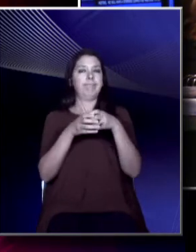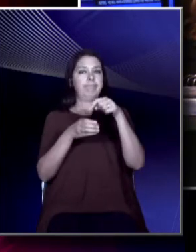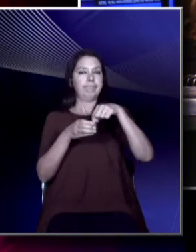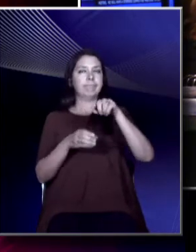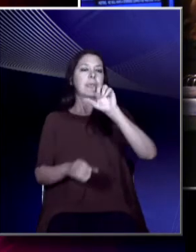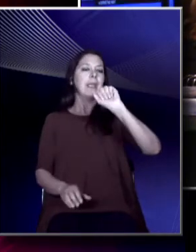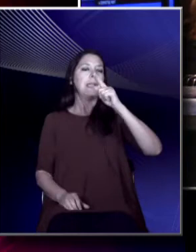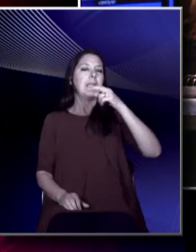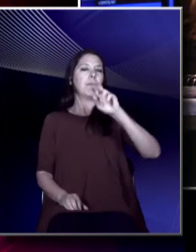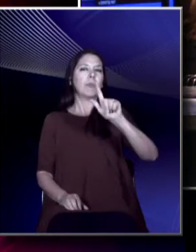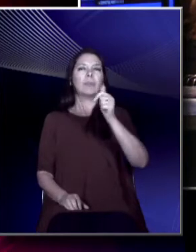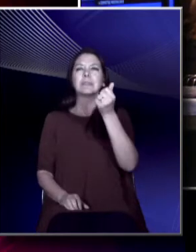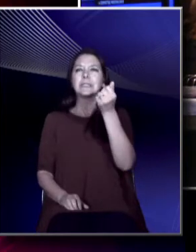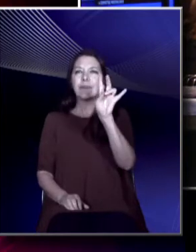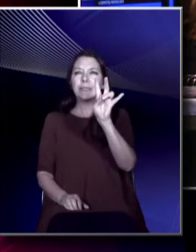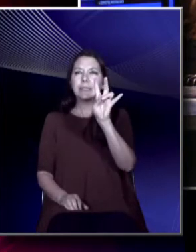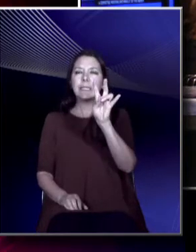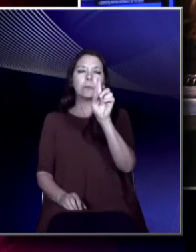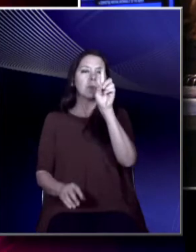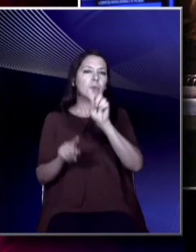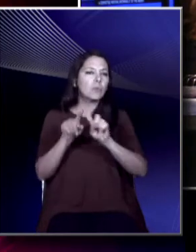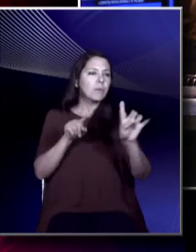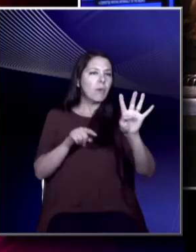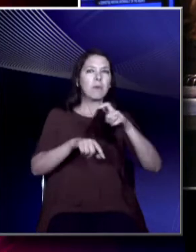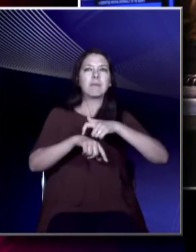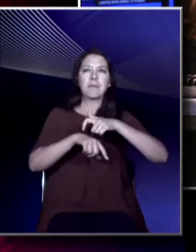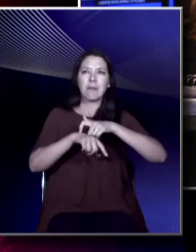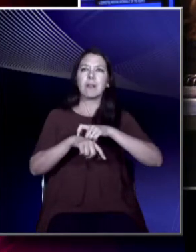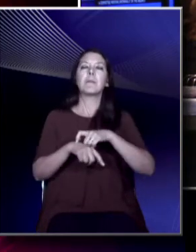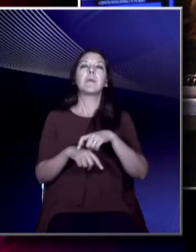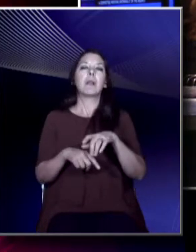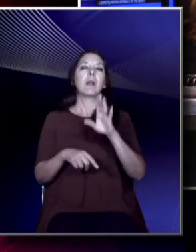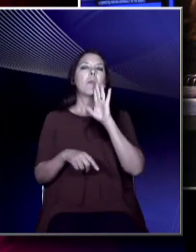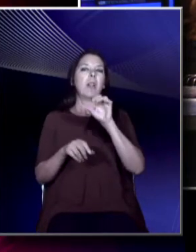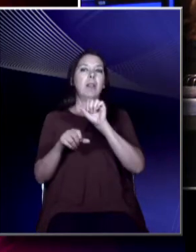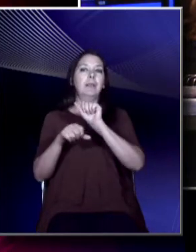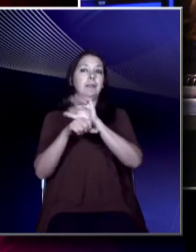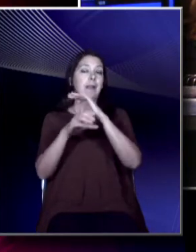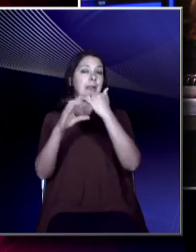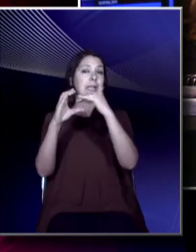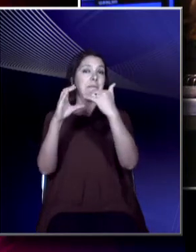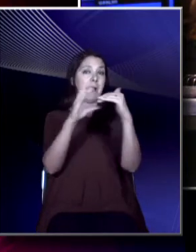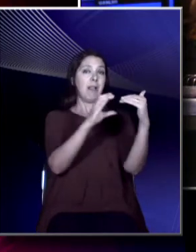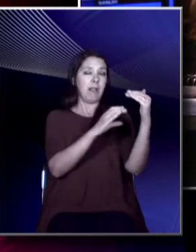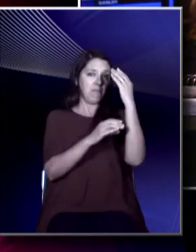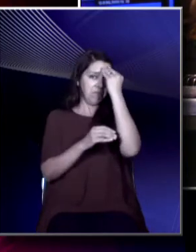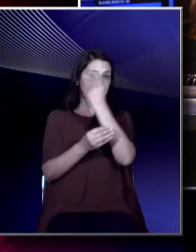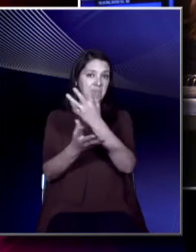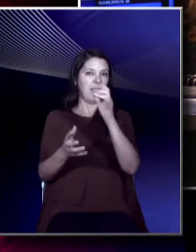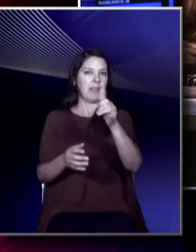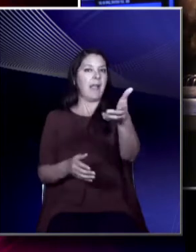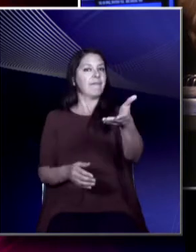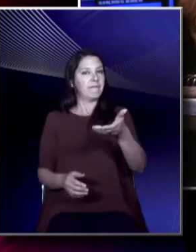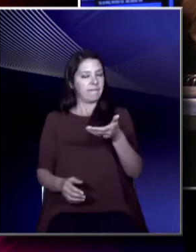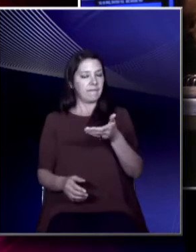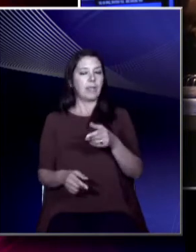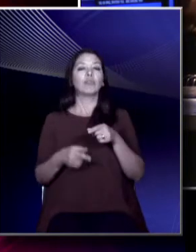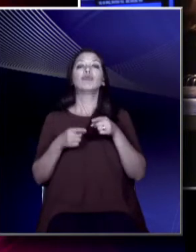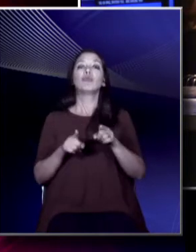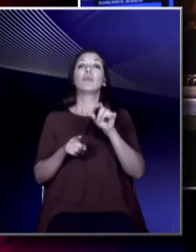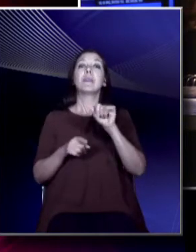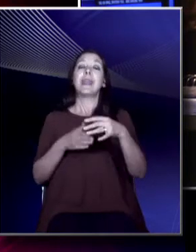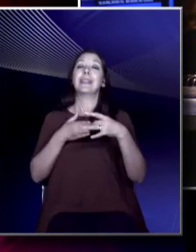17th, 1 to 4. I'll send you an email inviting you. And during that steering